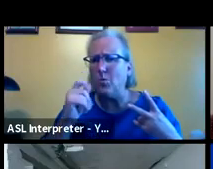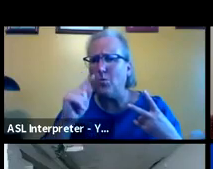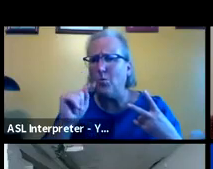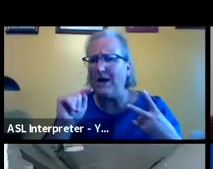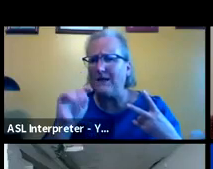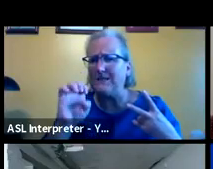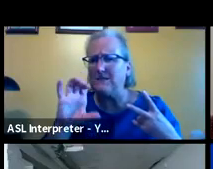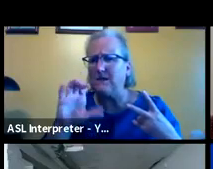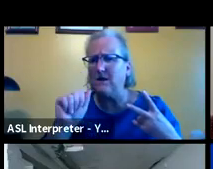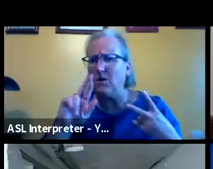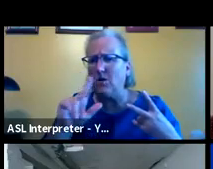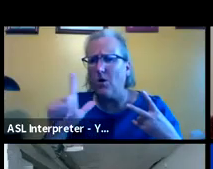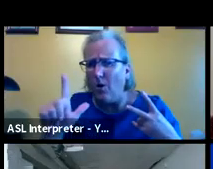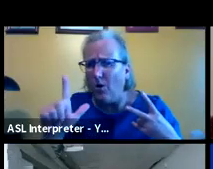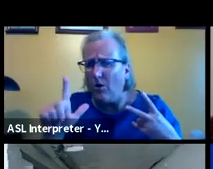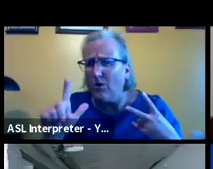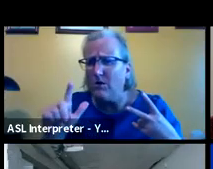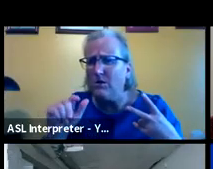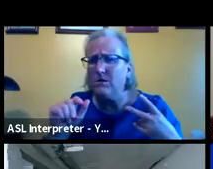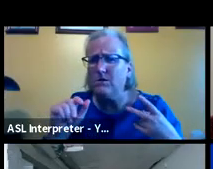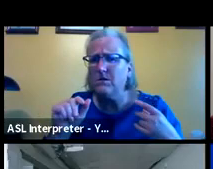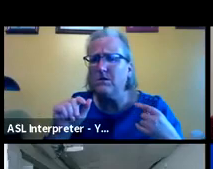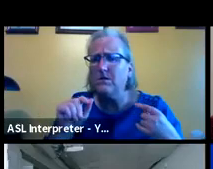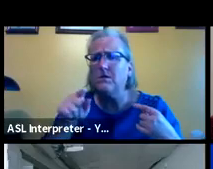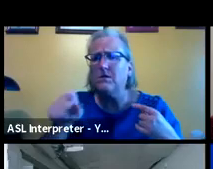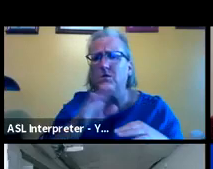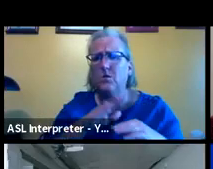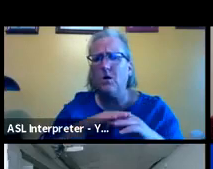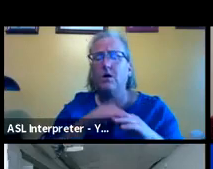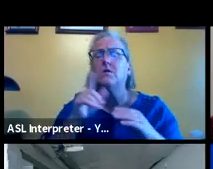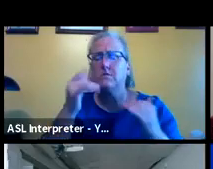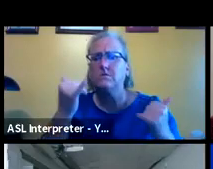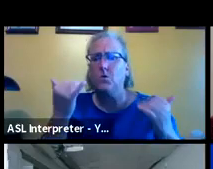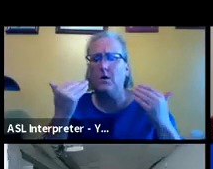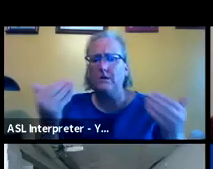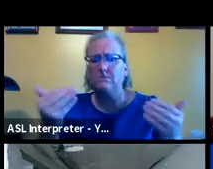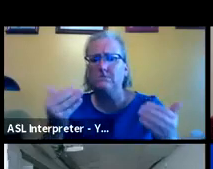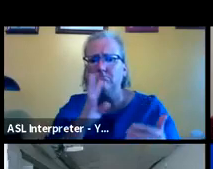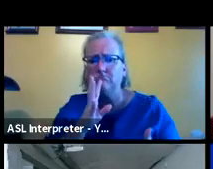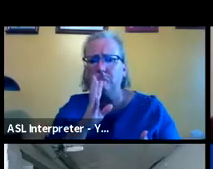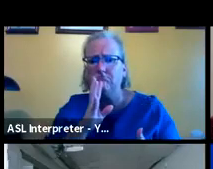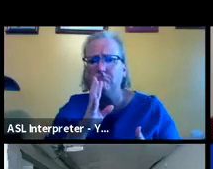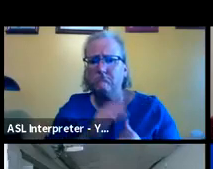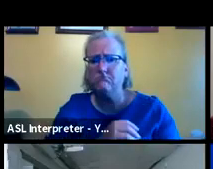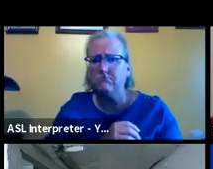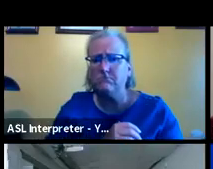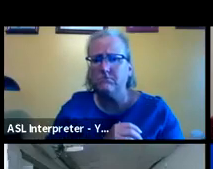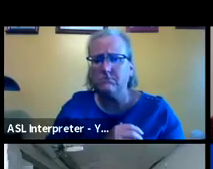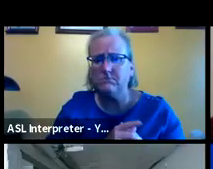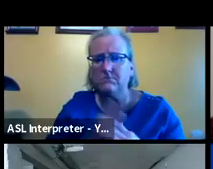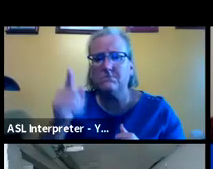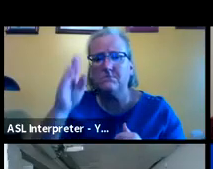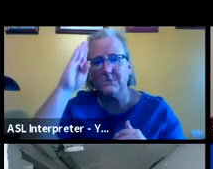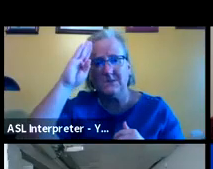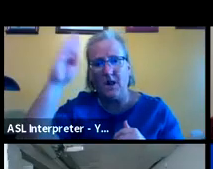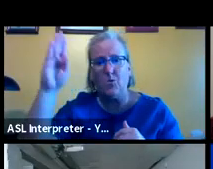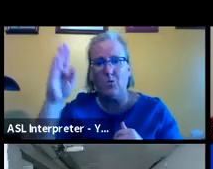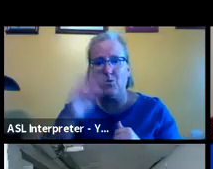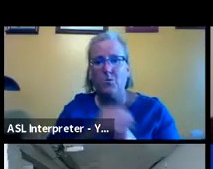about school reopening. And they are unmuted. And you are unmuted. The floor is yours. You have 3 minutes. Hi, how are